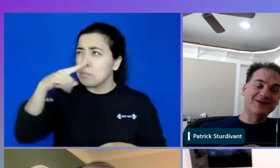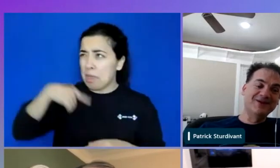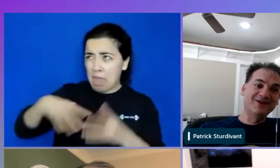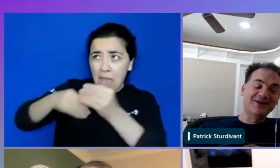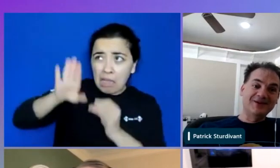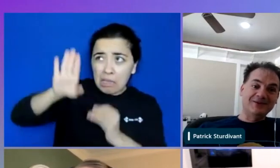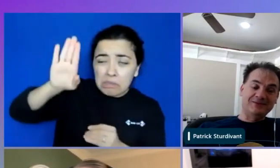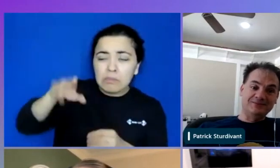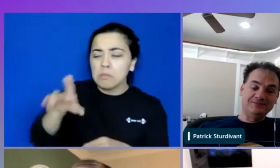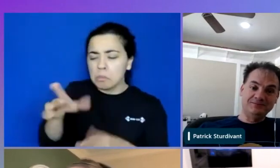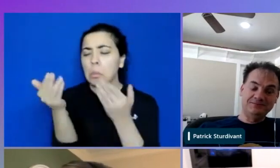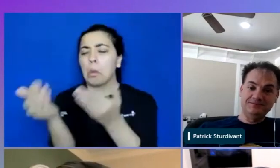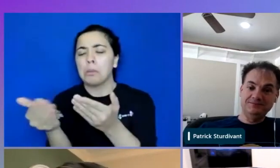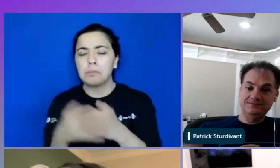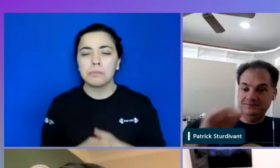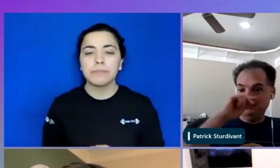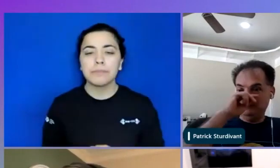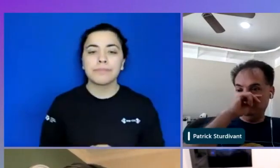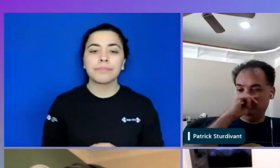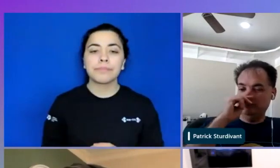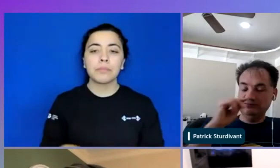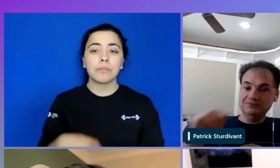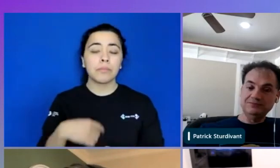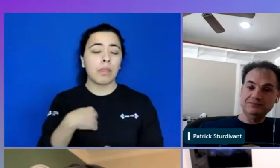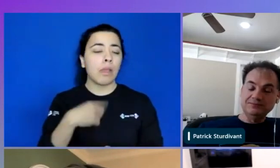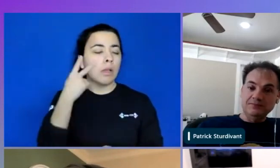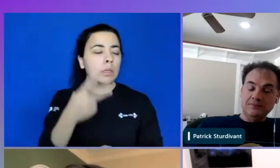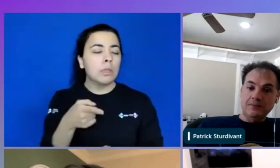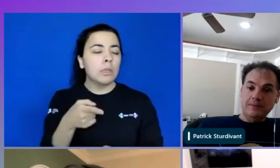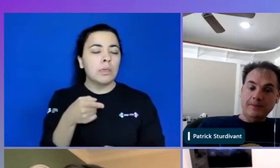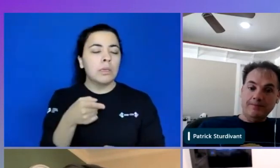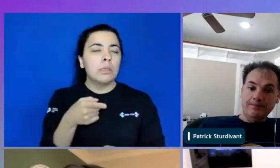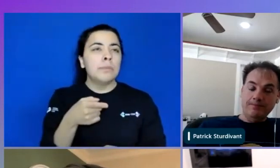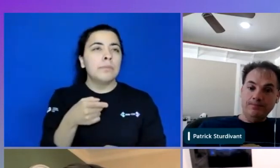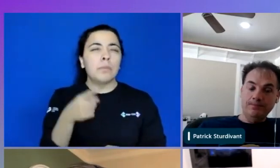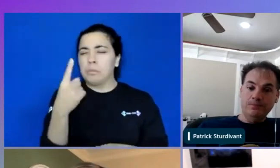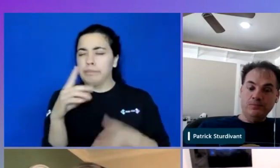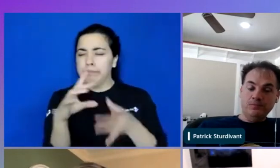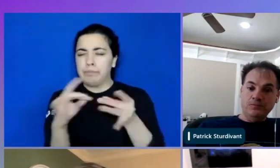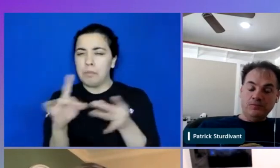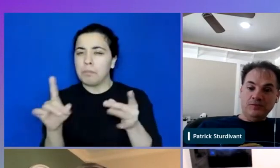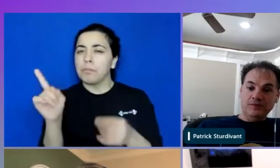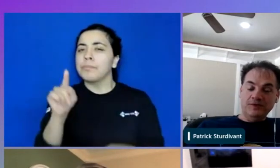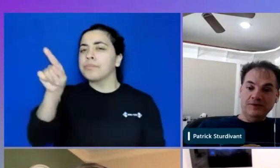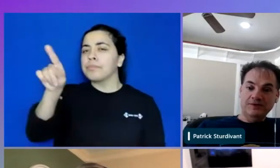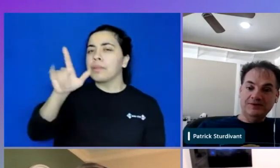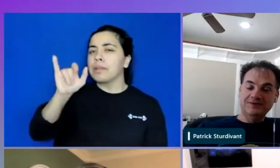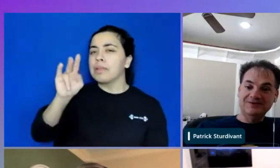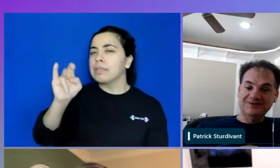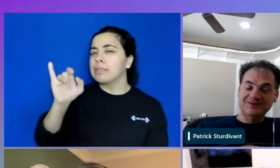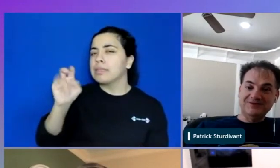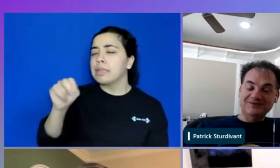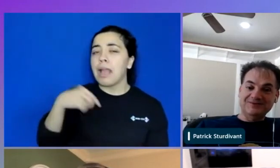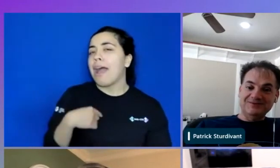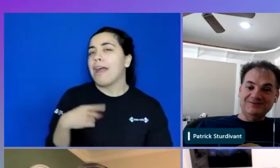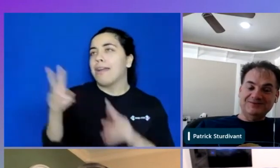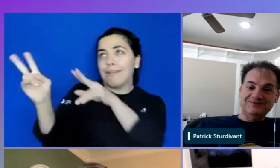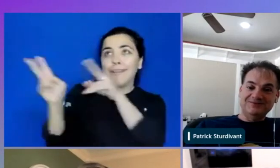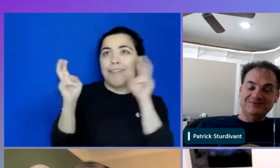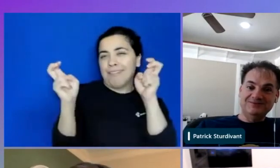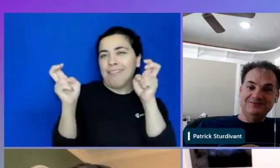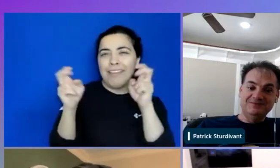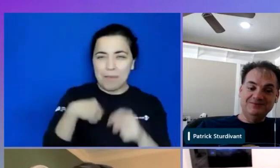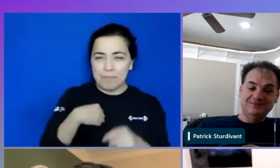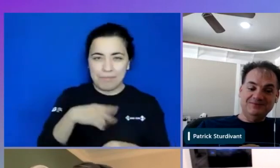more questions. Go ahead. Yeah, so I saw like a comment on a LinkedIn post, so I'm not taking credit for this. It